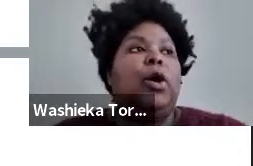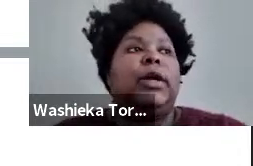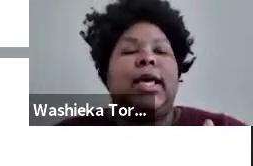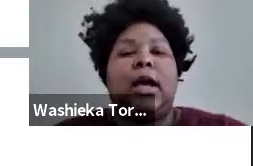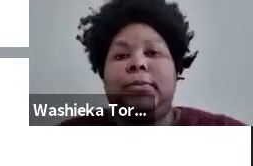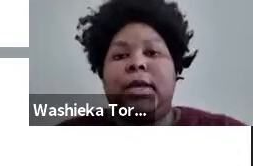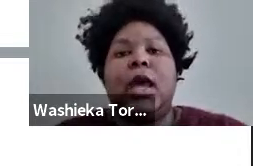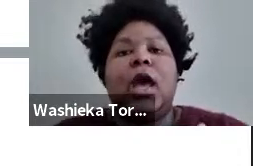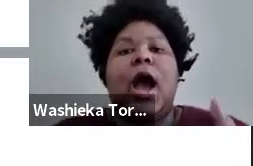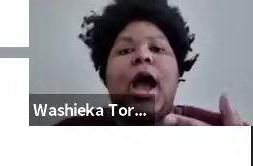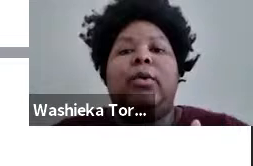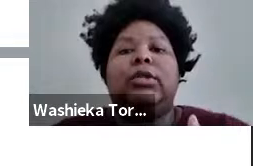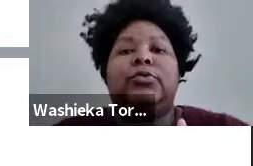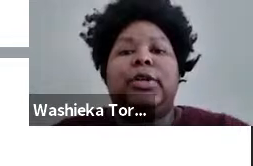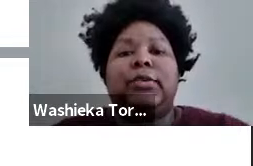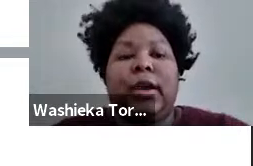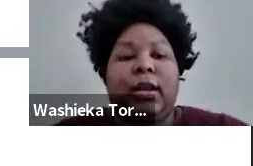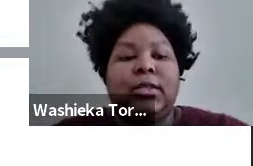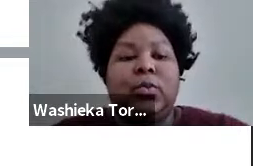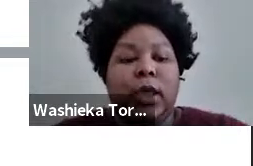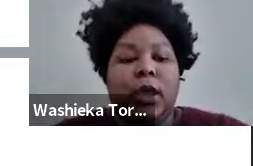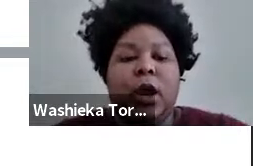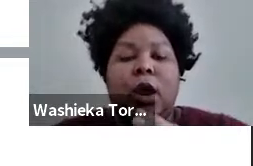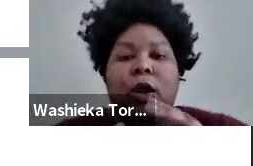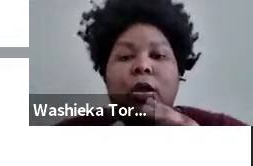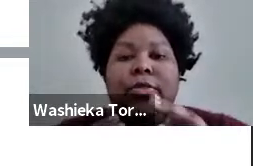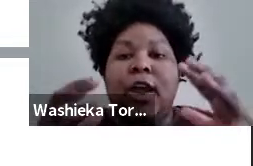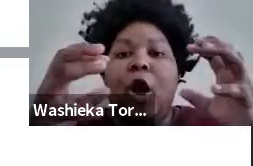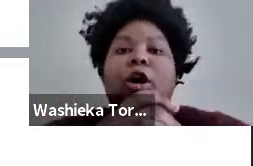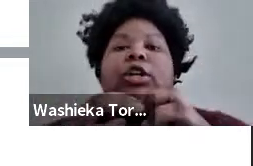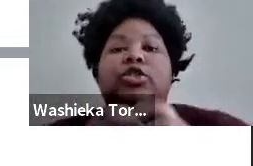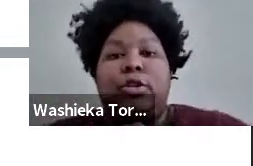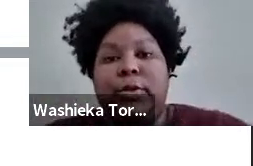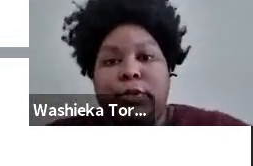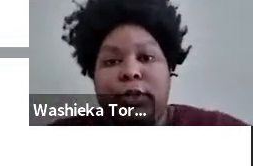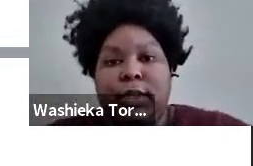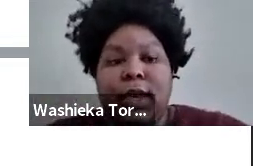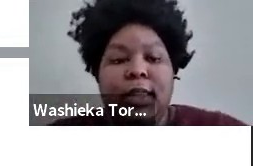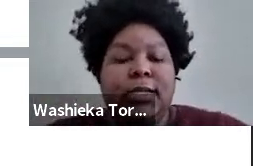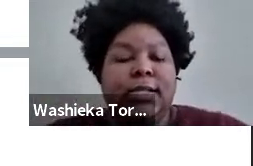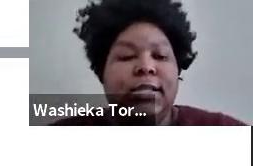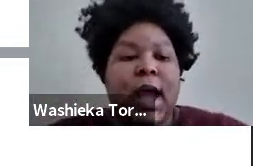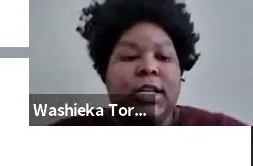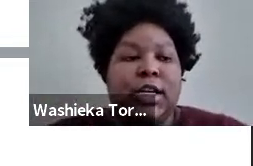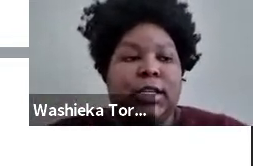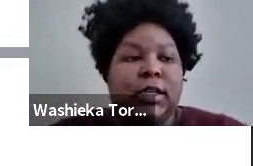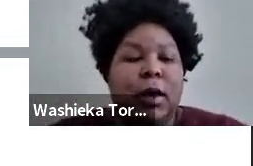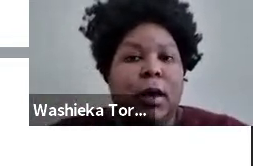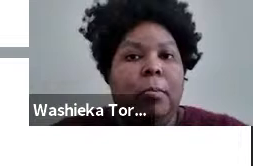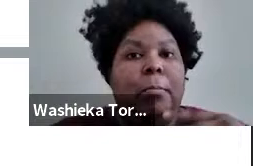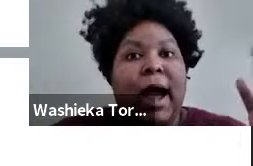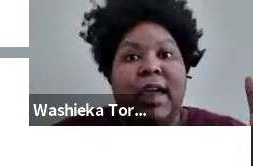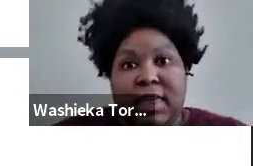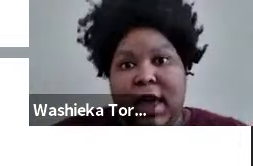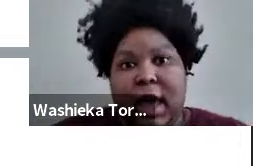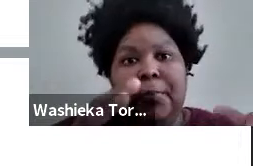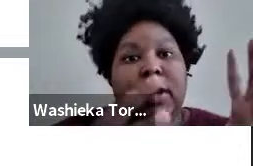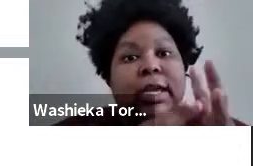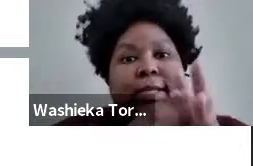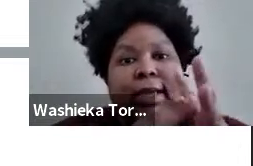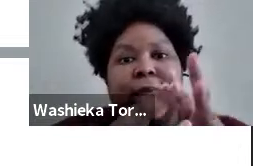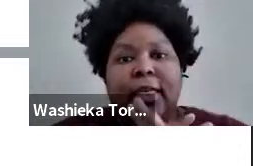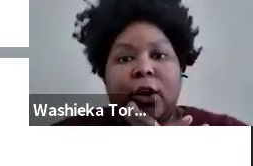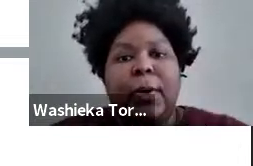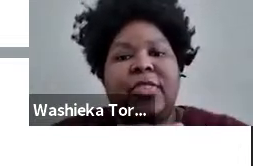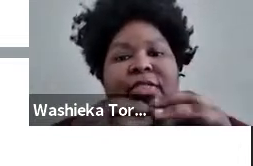information or has helped me, I want to recognize they are all contributors to this. This is not just my thing. I'm